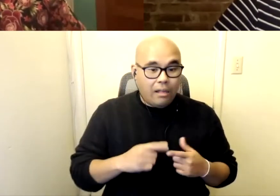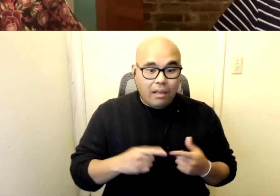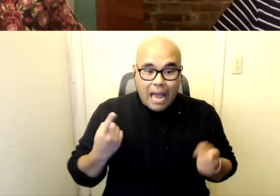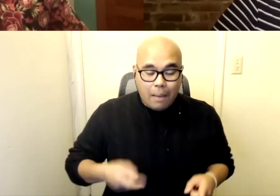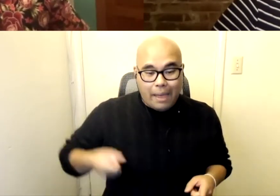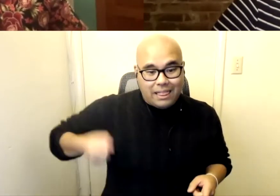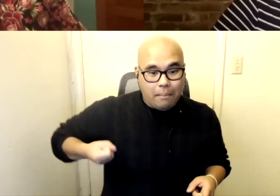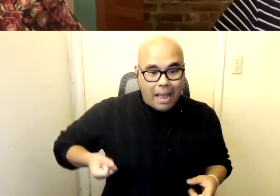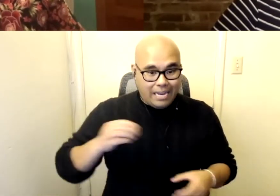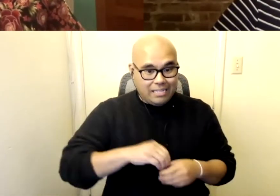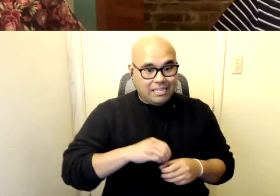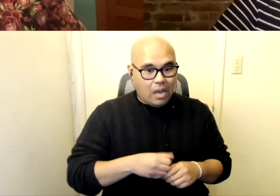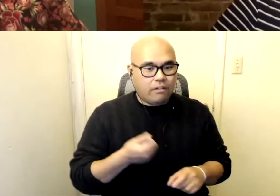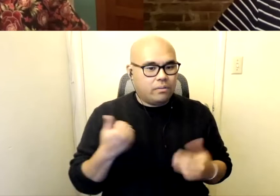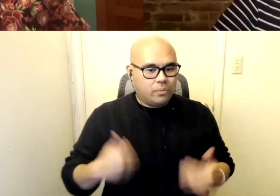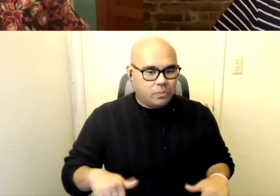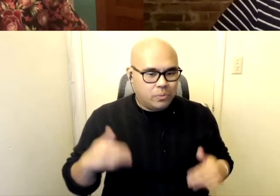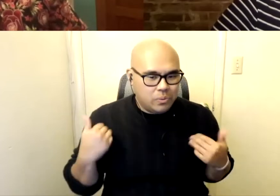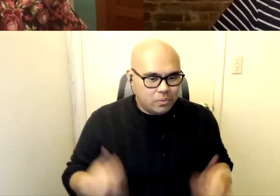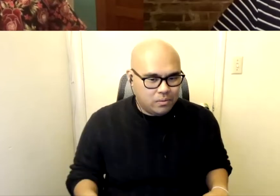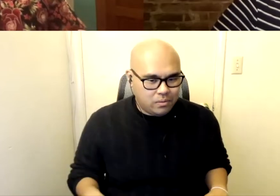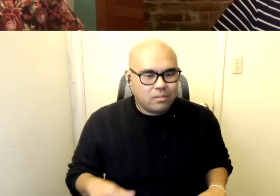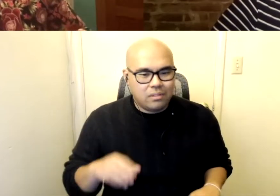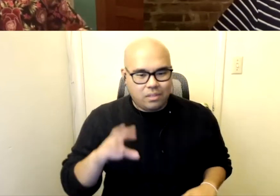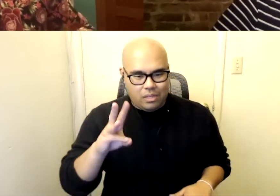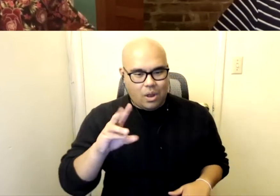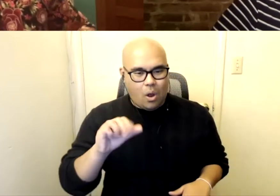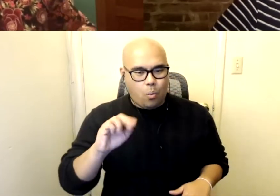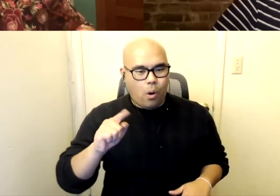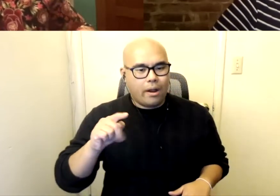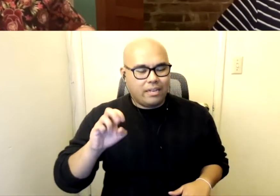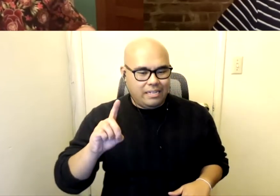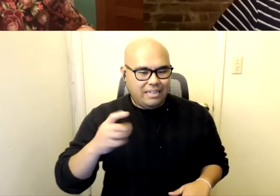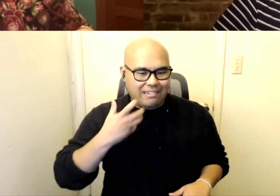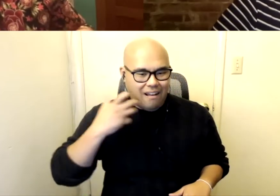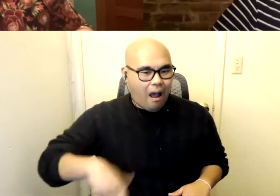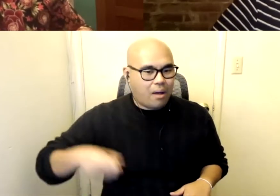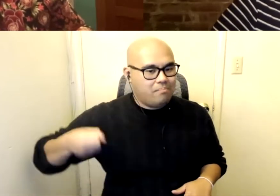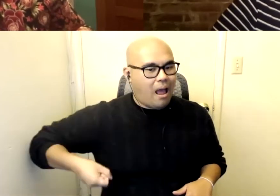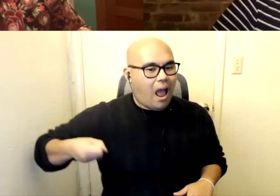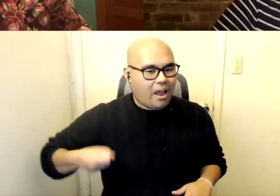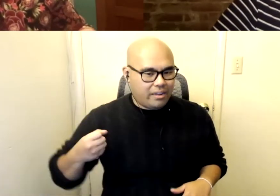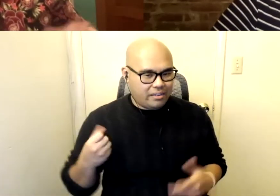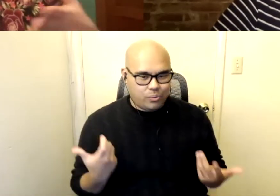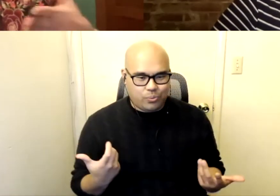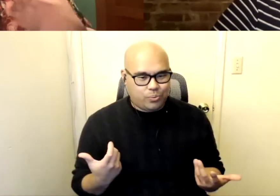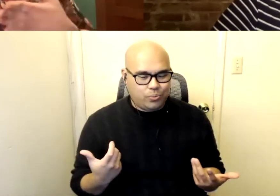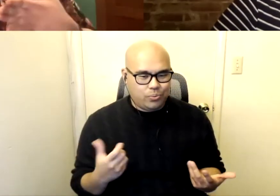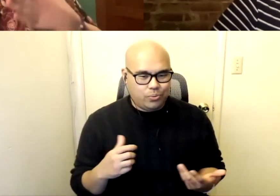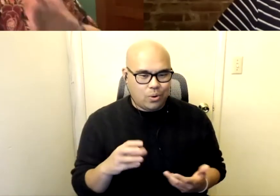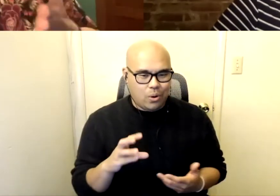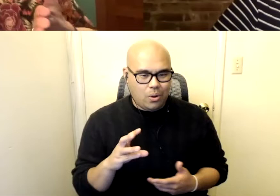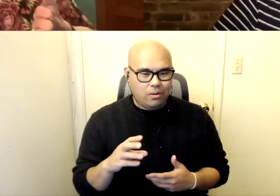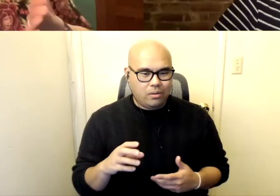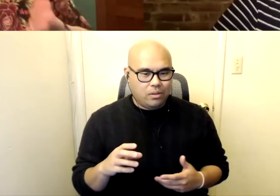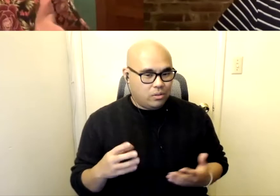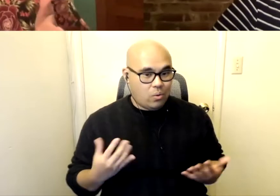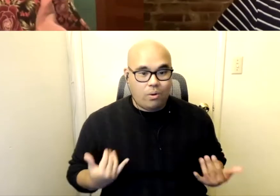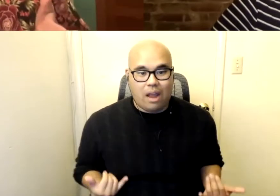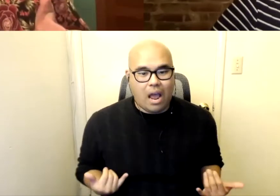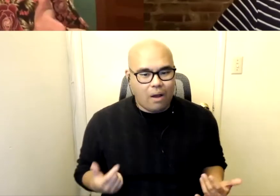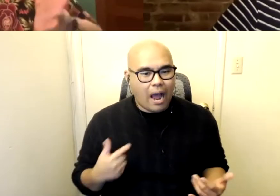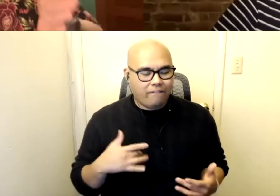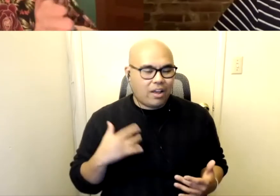bag is wanted. And Mm. that's the moment, I think, where I felt like I needed to